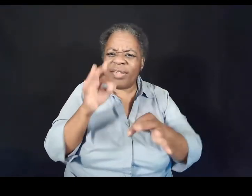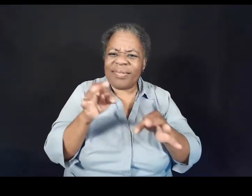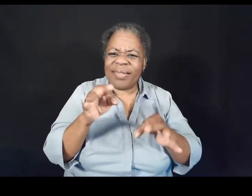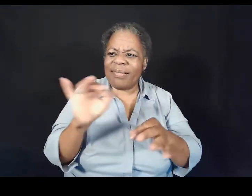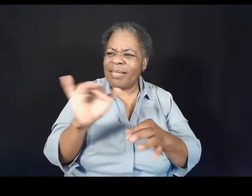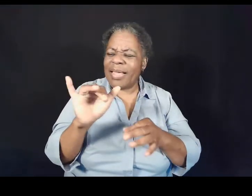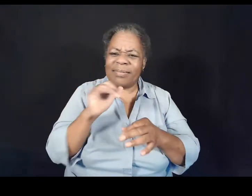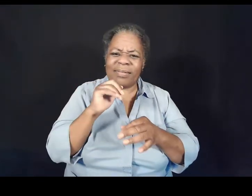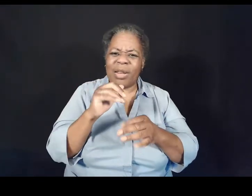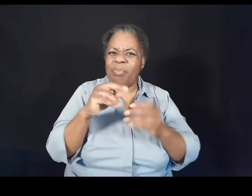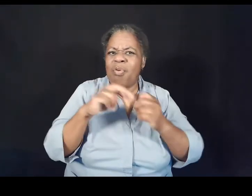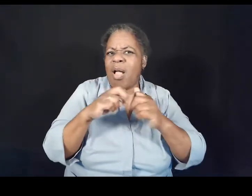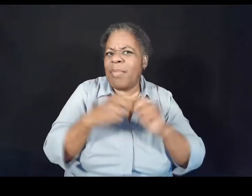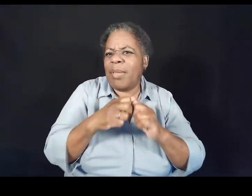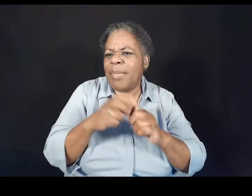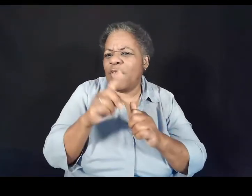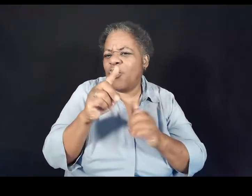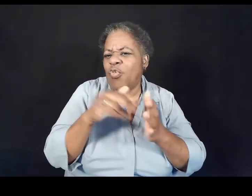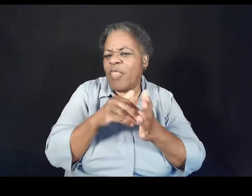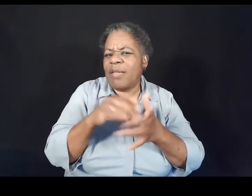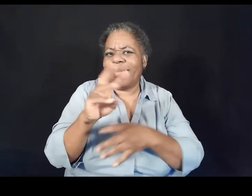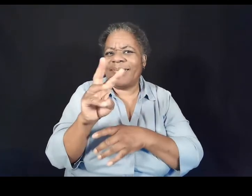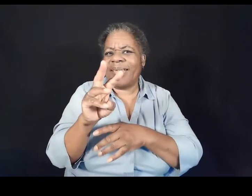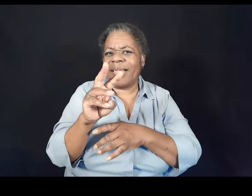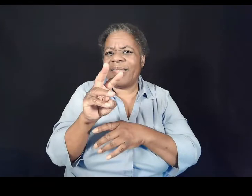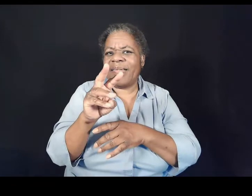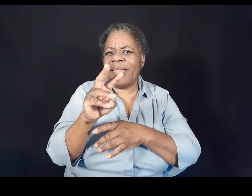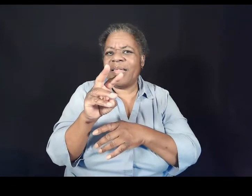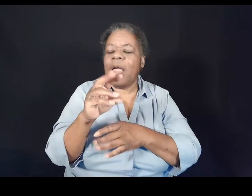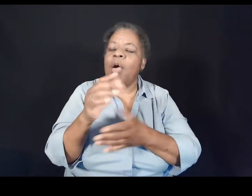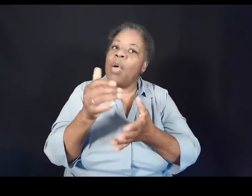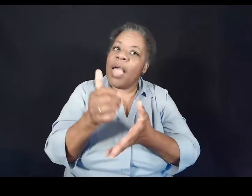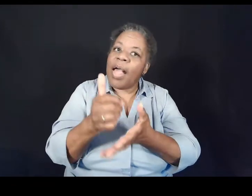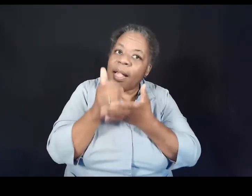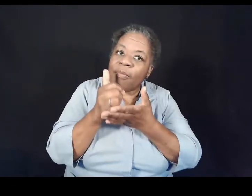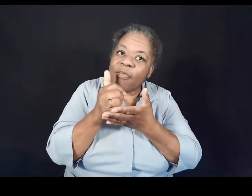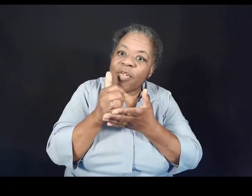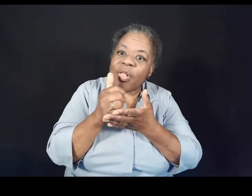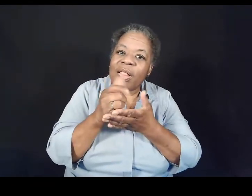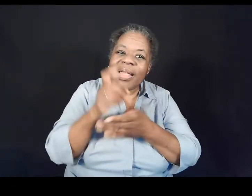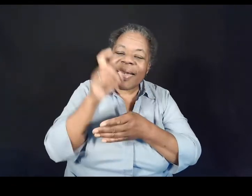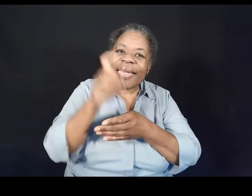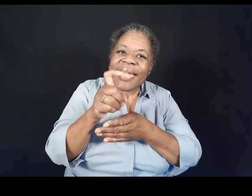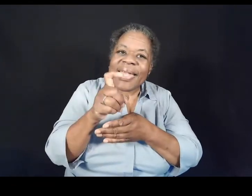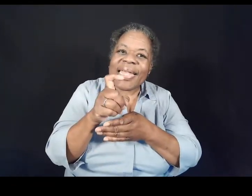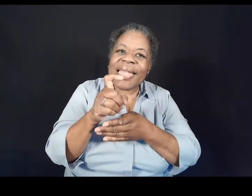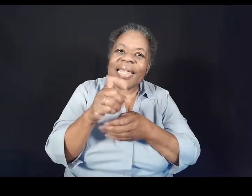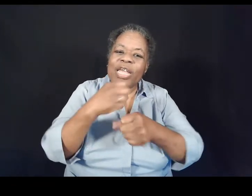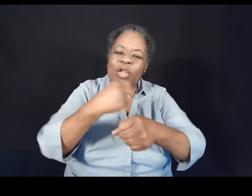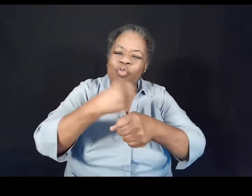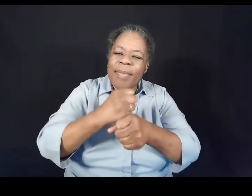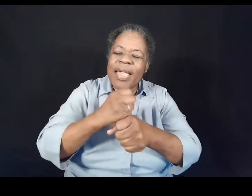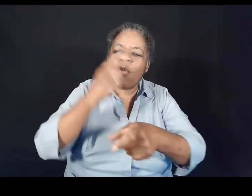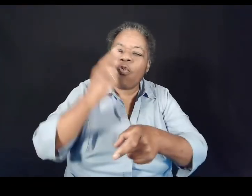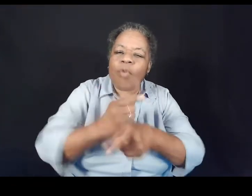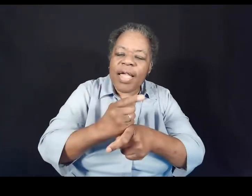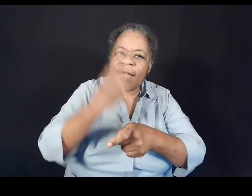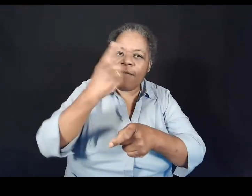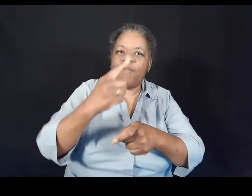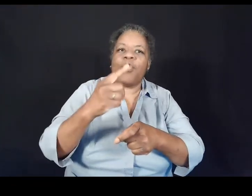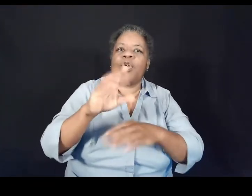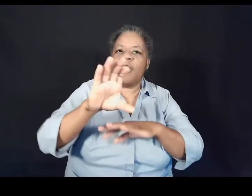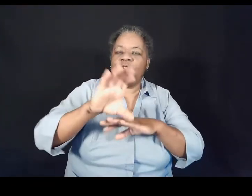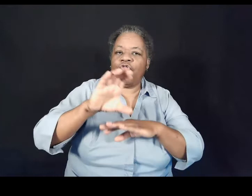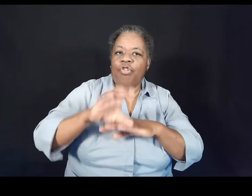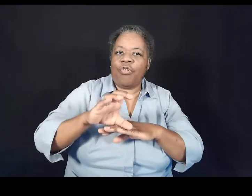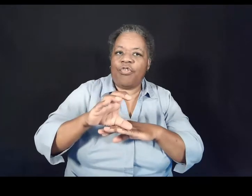2006. So it's a helpful and needed correction for the contemporary church. When